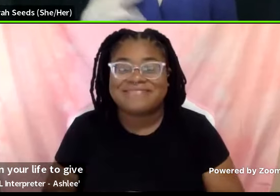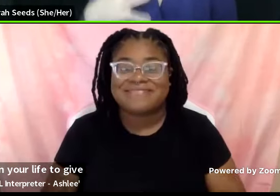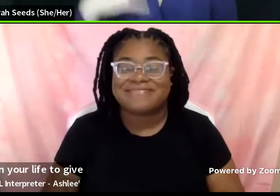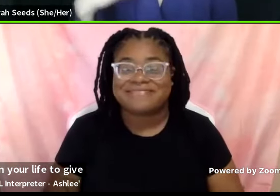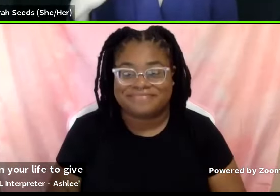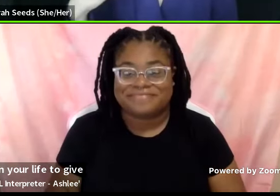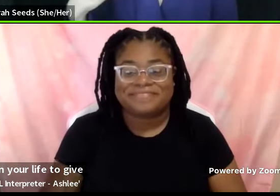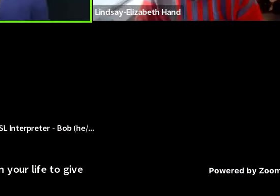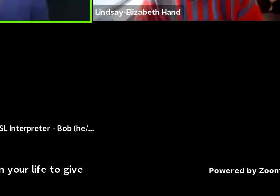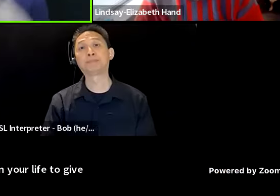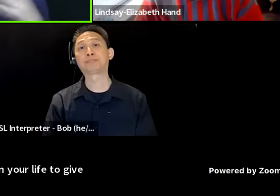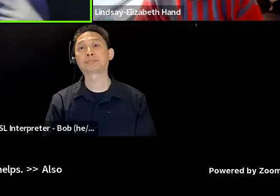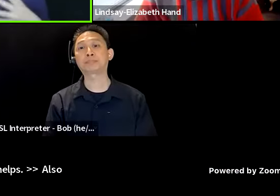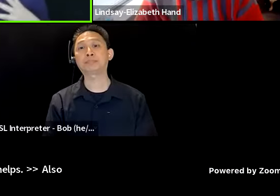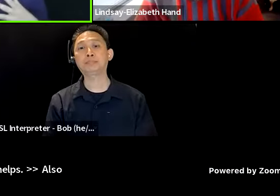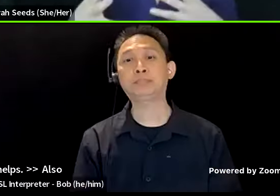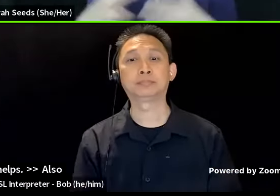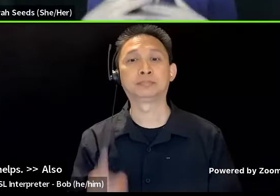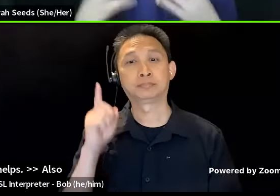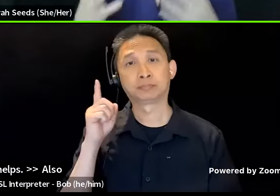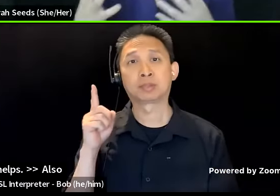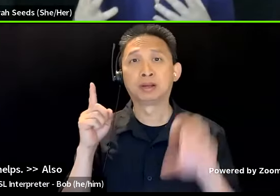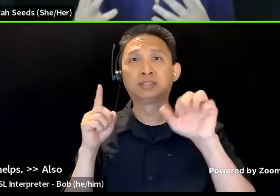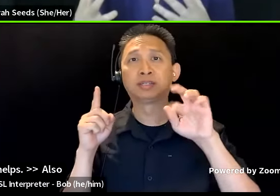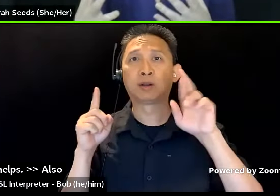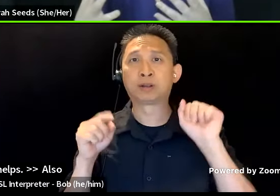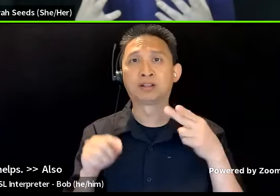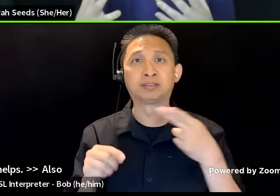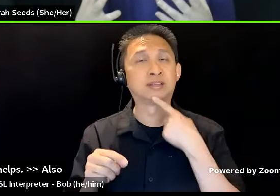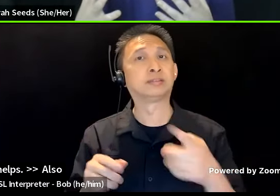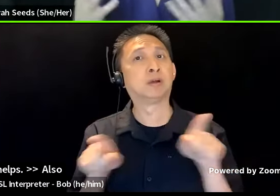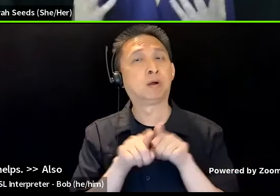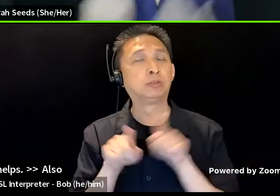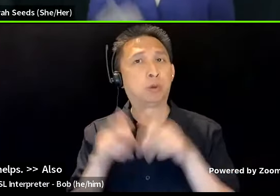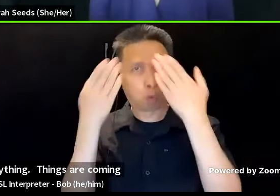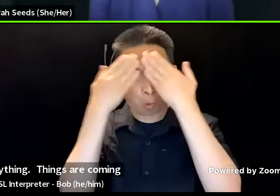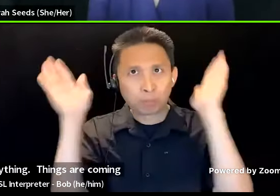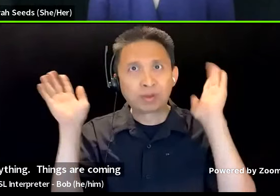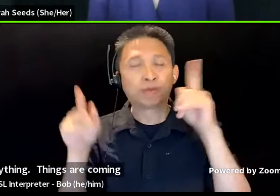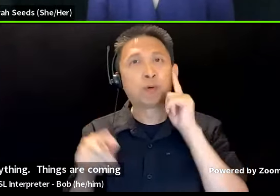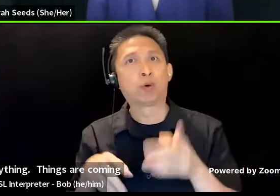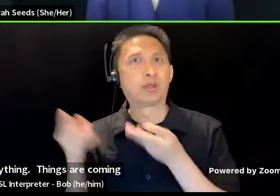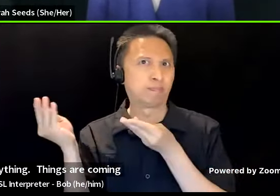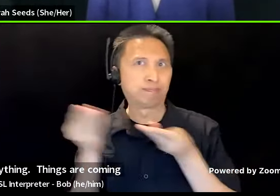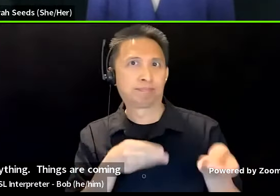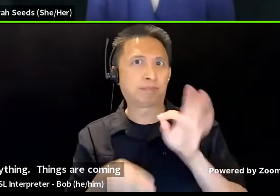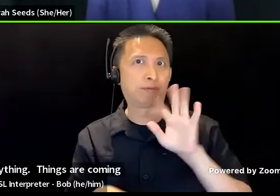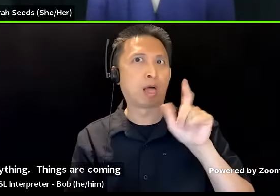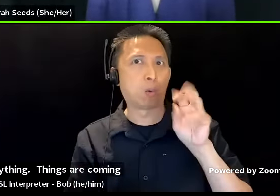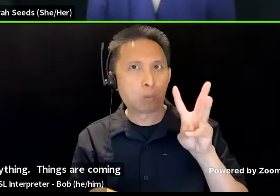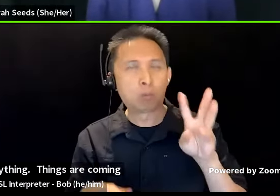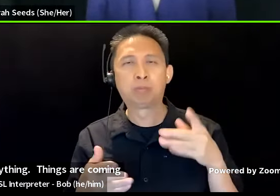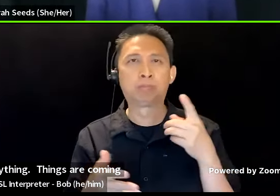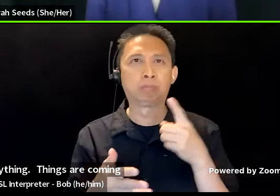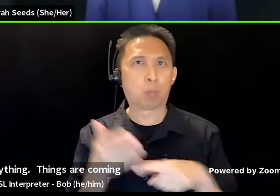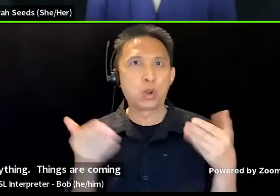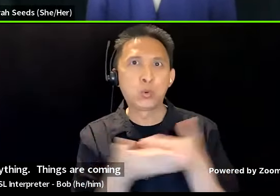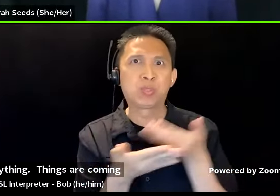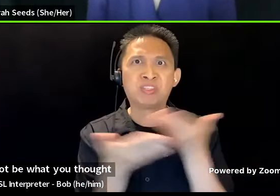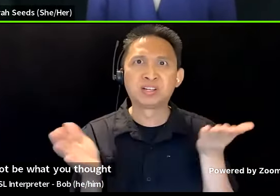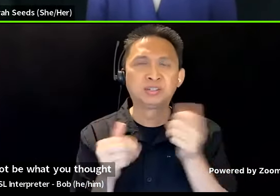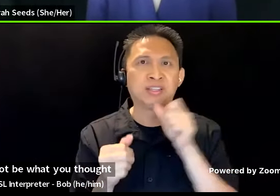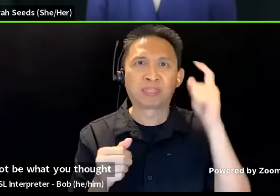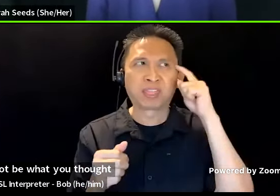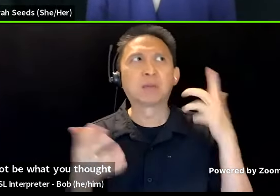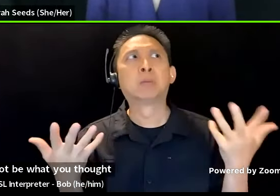things are going to be coming in at different times. It might not be exactly what you thought. So I think that's kind of the key, is like